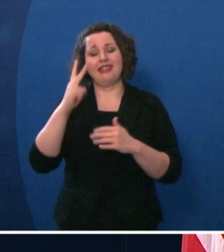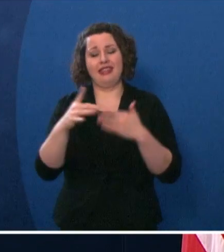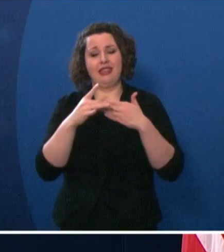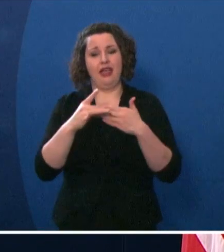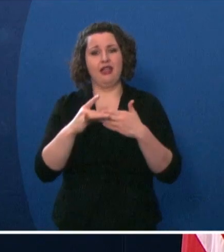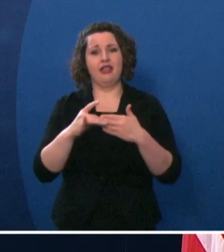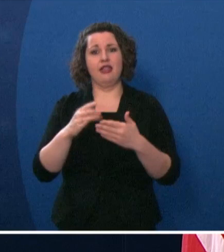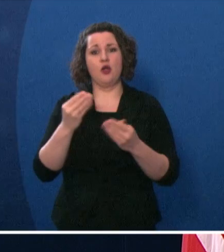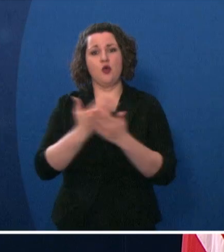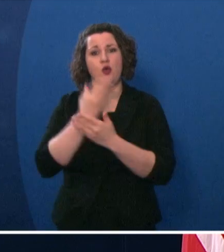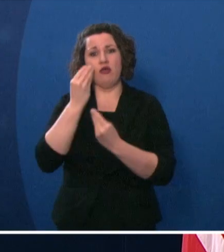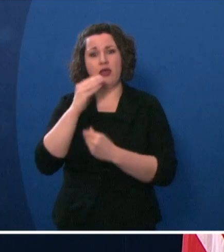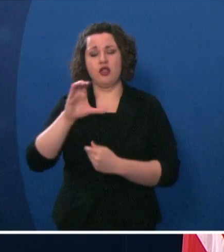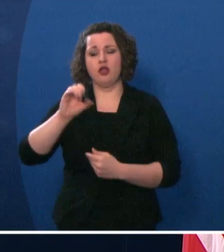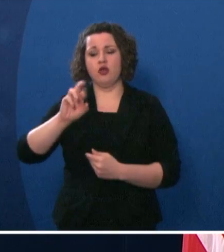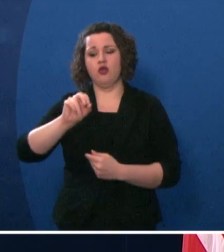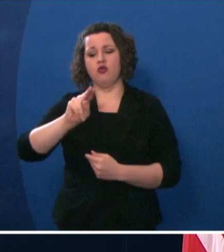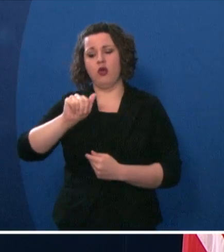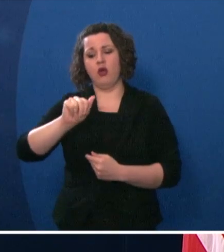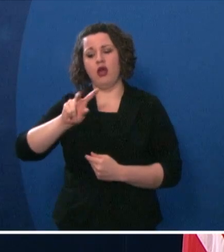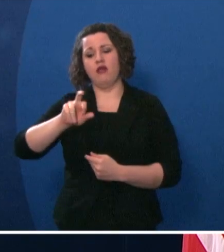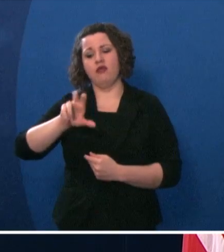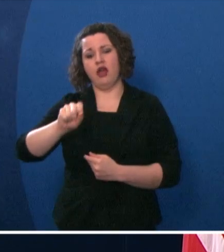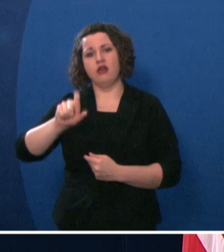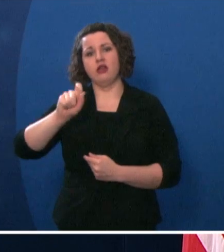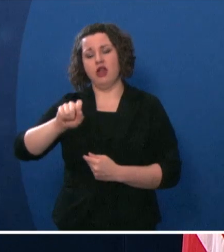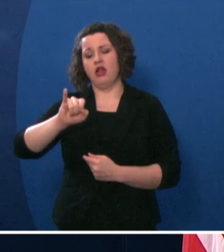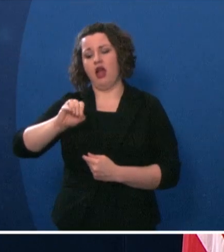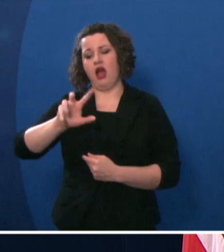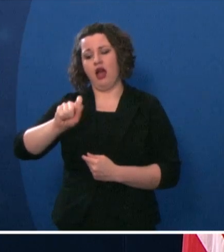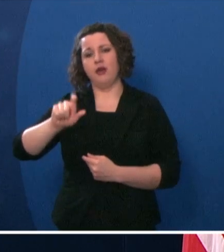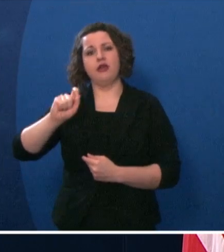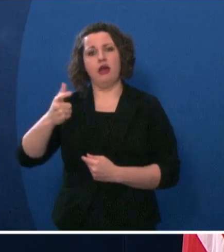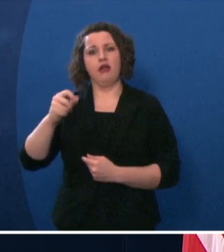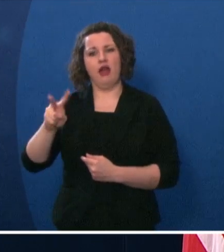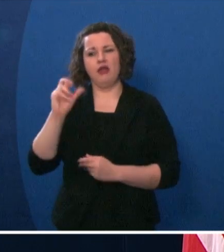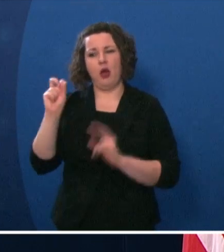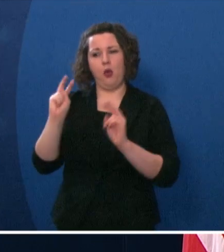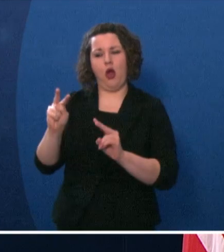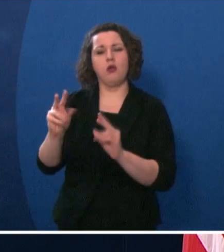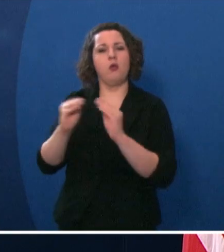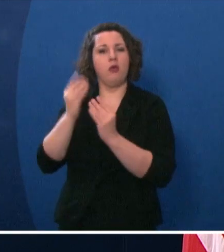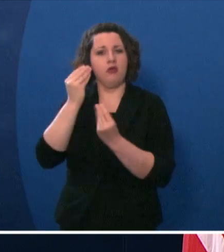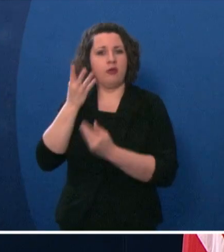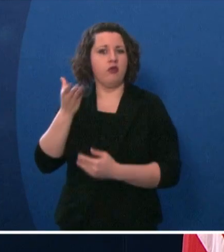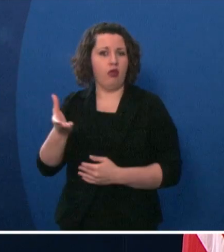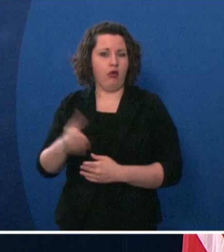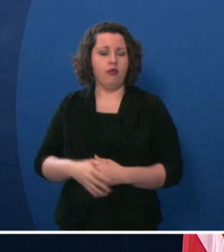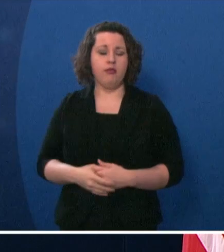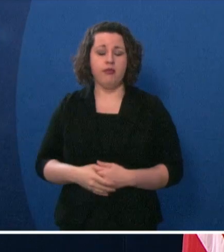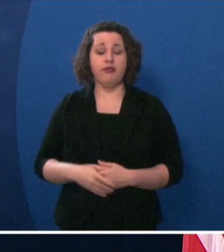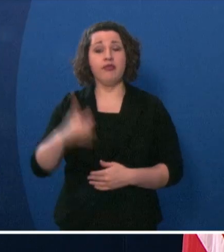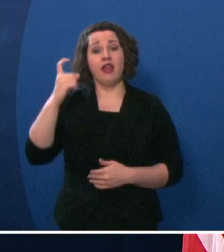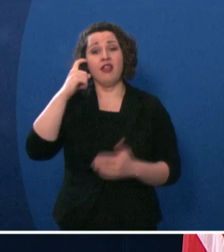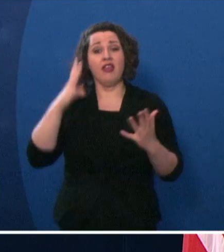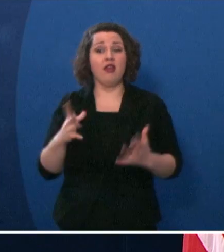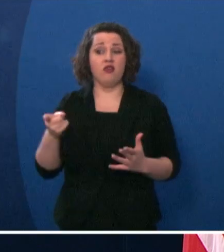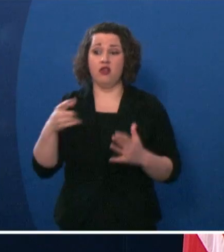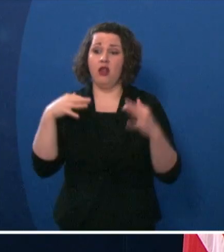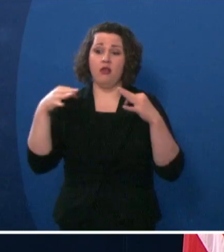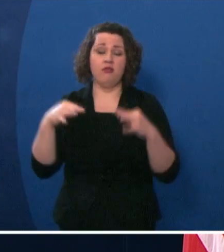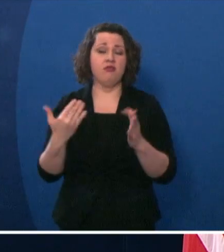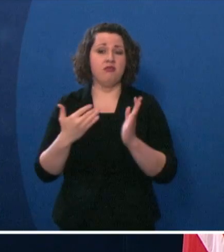at coronavirus.iowa.gov, so please watch for additional information there. As Governor Reynolds has said, we are